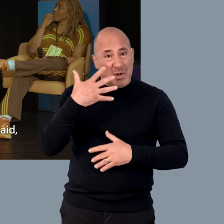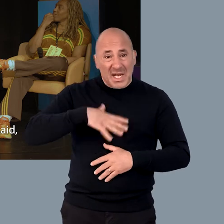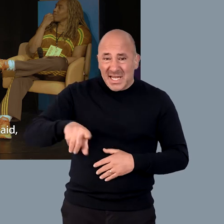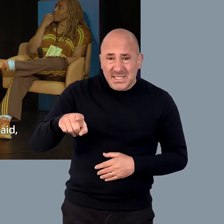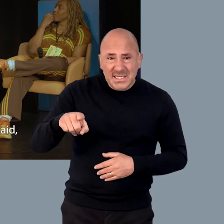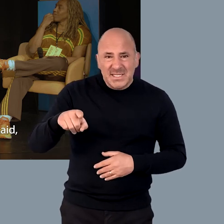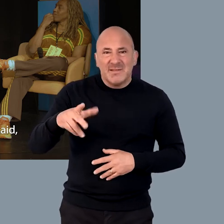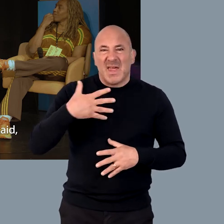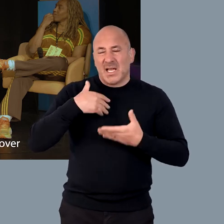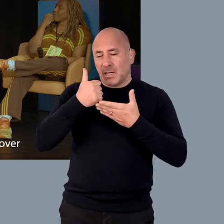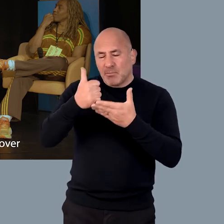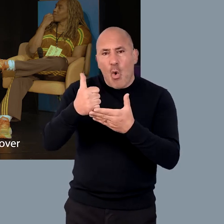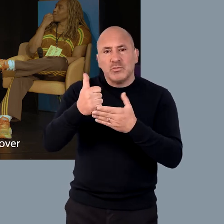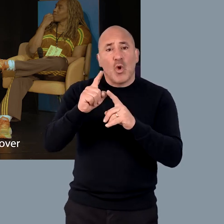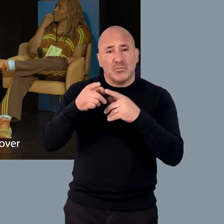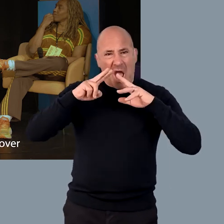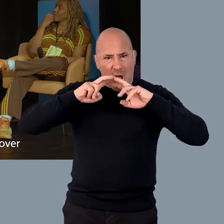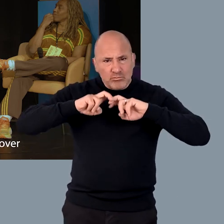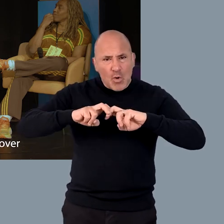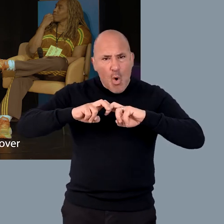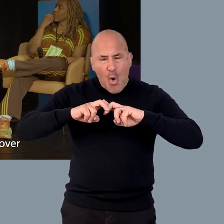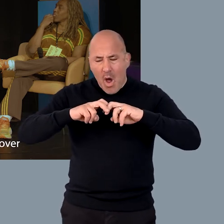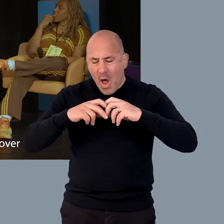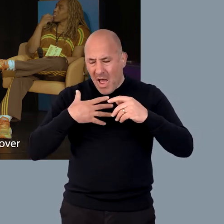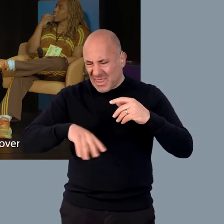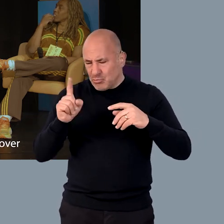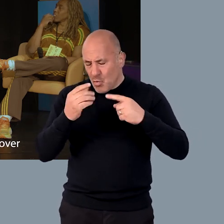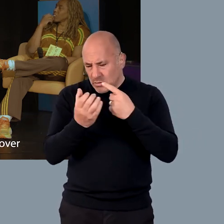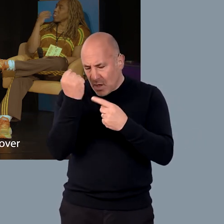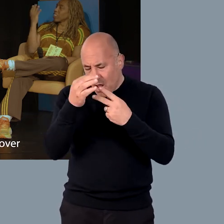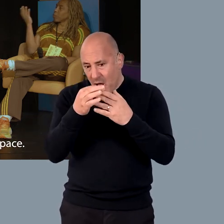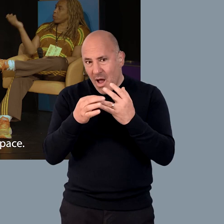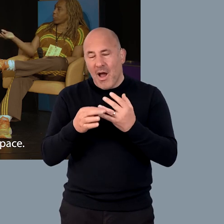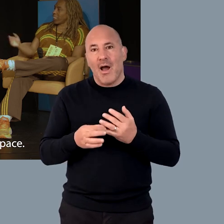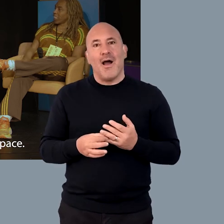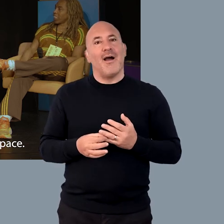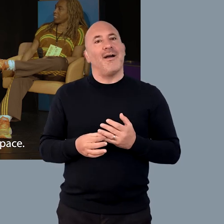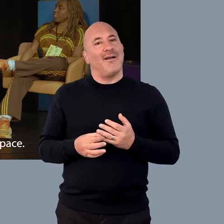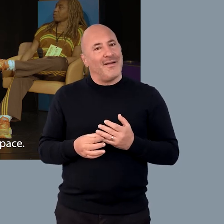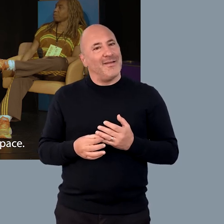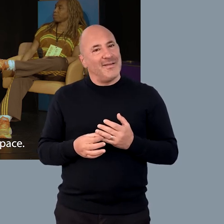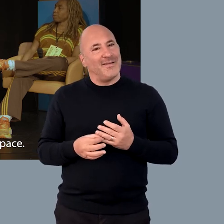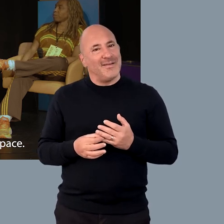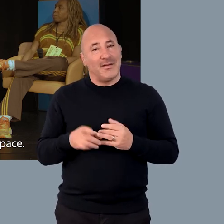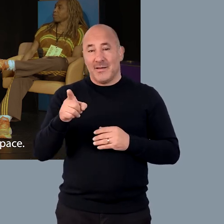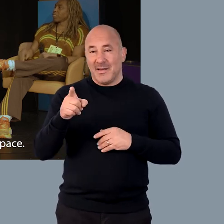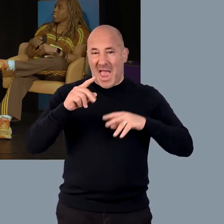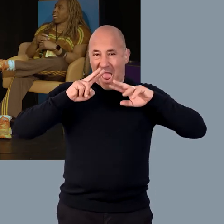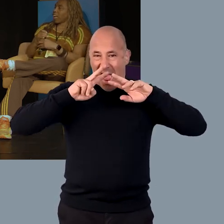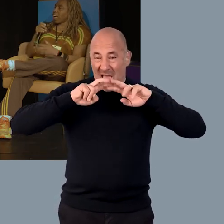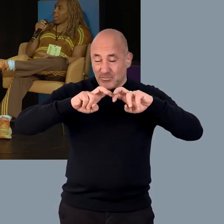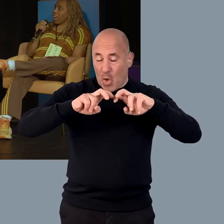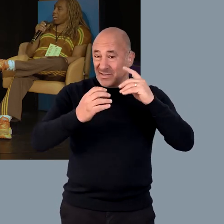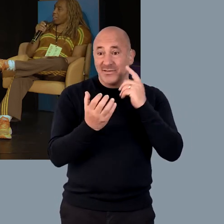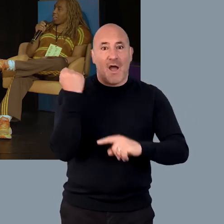if they don't know what they need then supporting them to explore and discover what they need to be able to take up that space